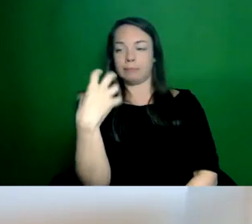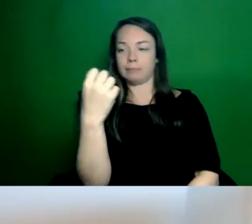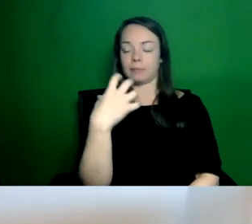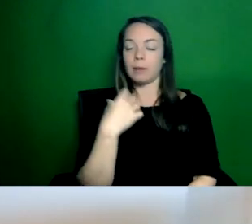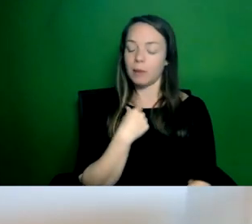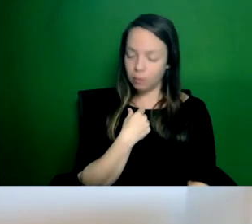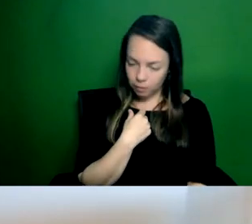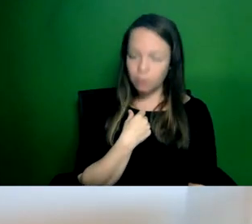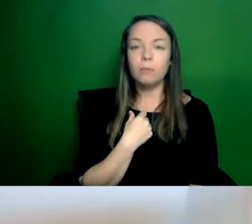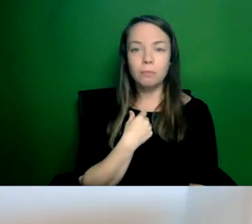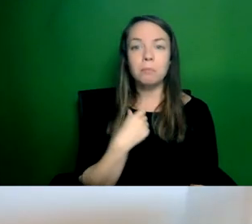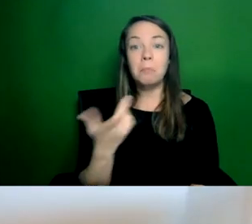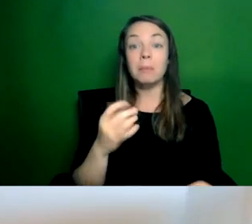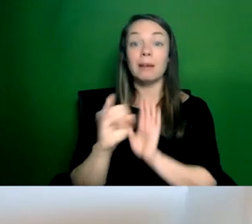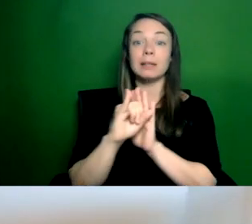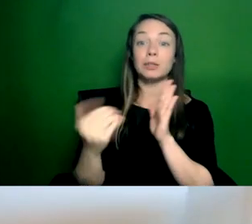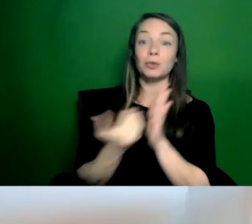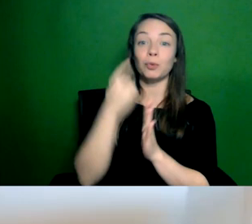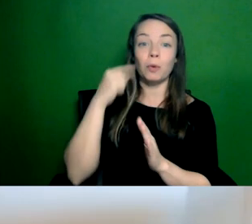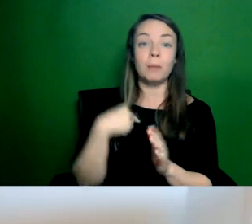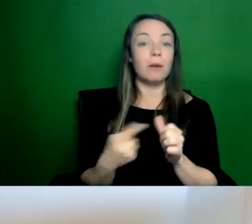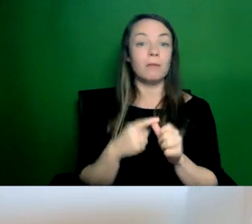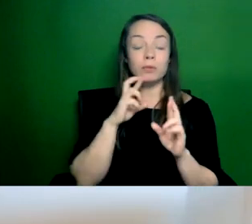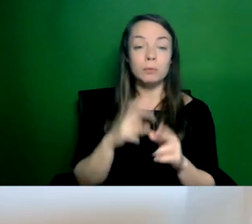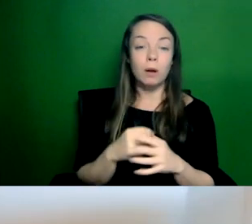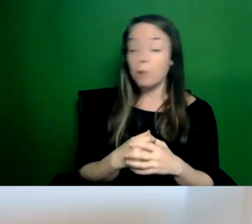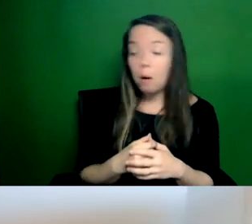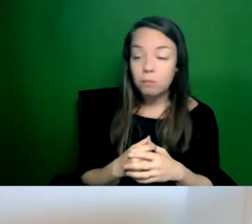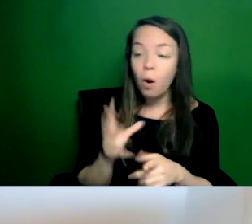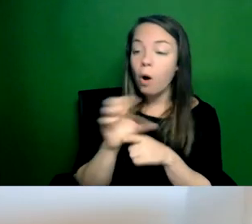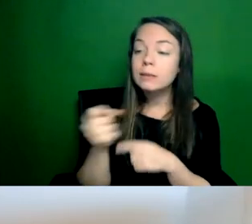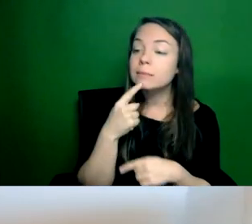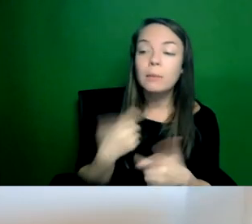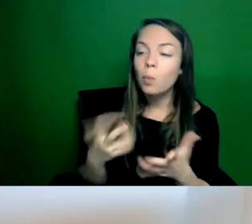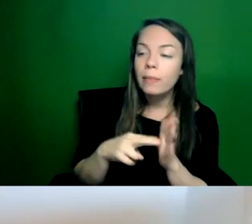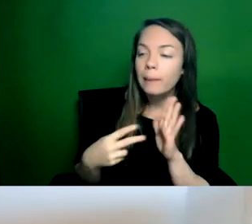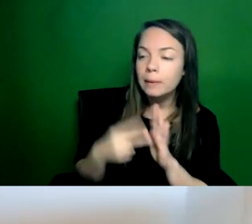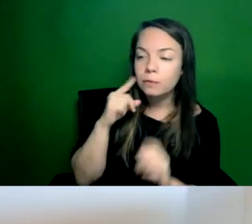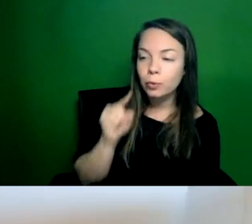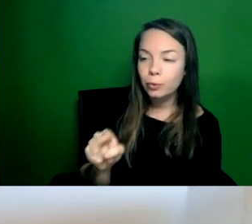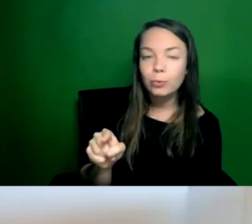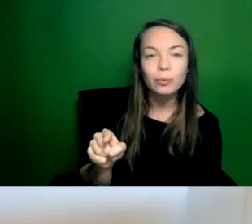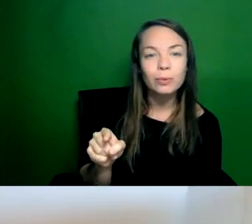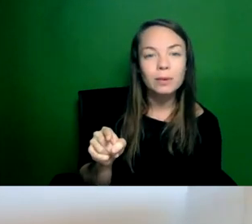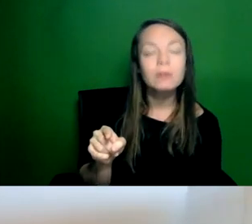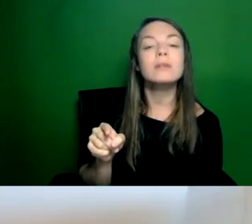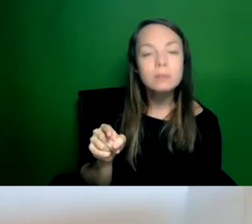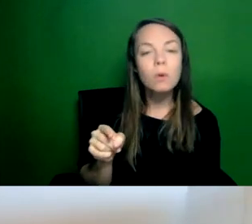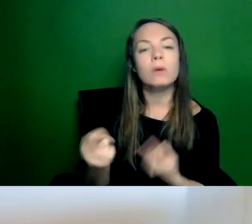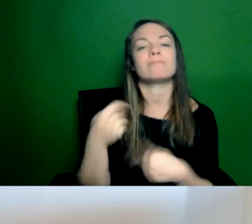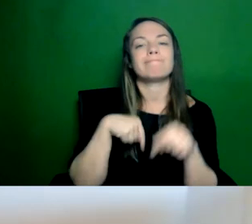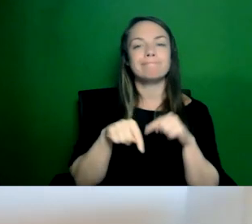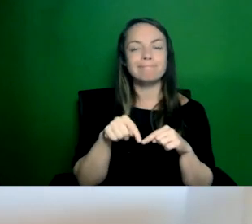a identity that's new to me, my first response is, that's awesome. Tell me what it means to you. And so I also want to take a step back and look